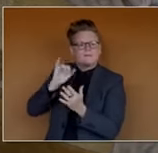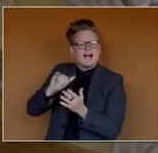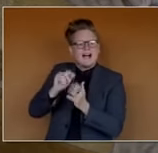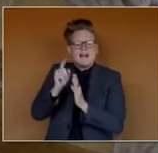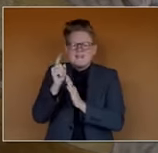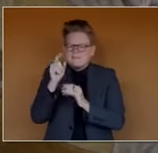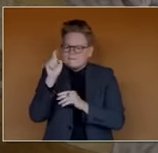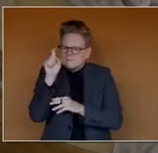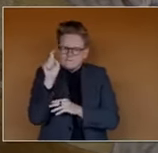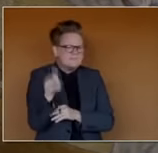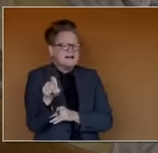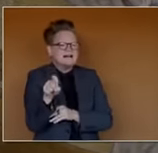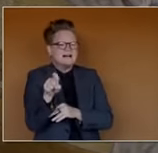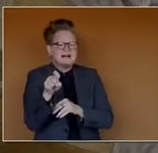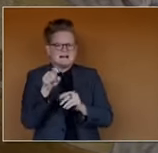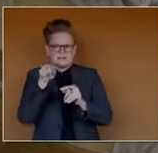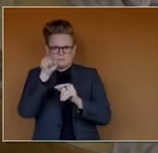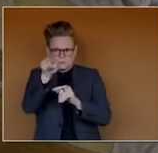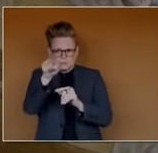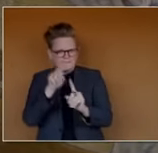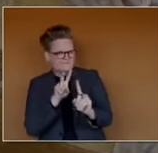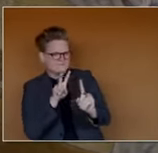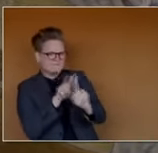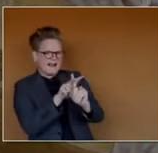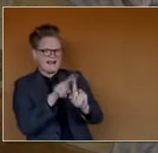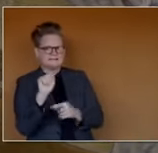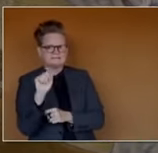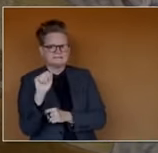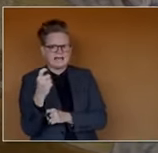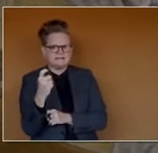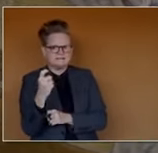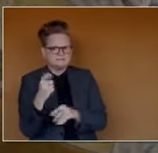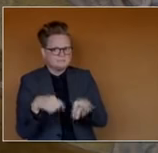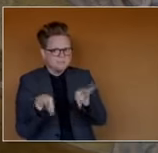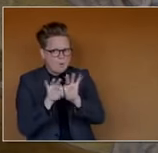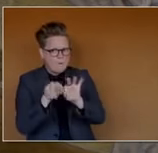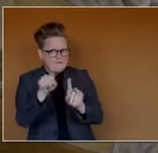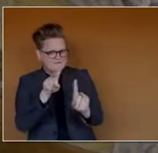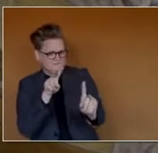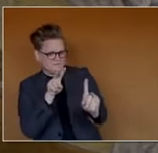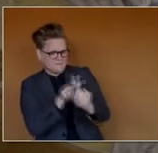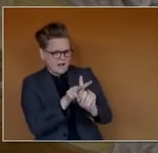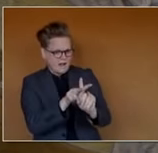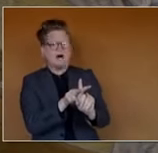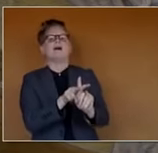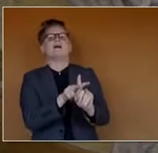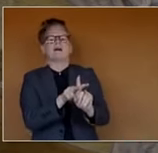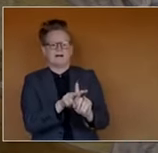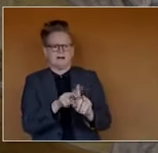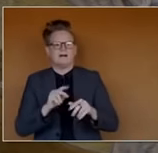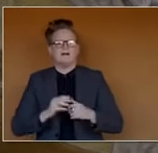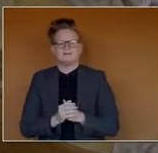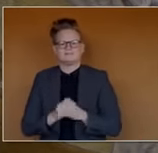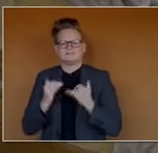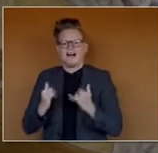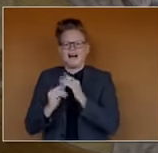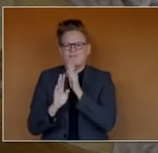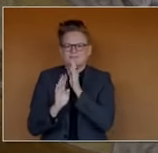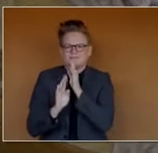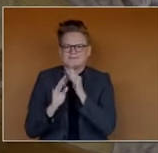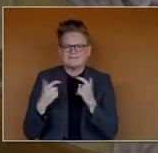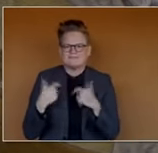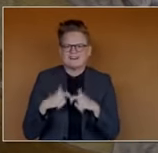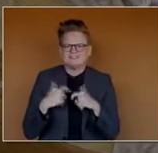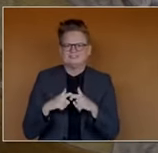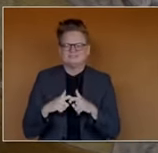Tienen que hacer tus impuestos este año. En este año es más